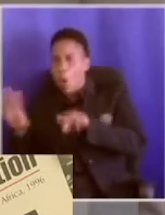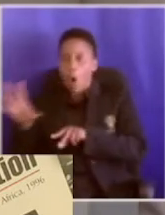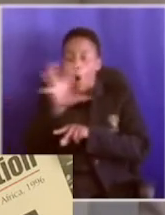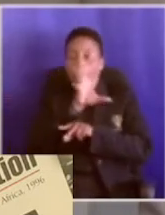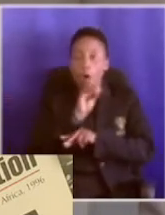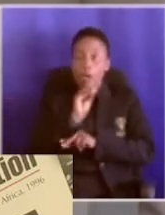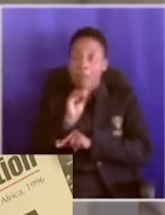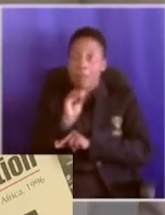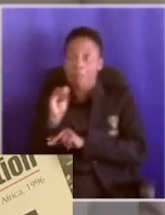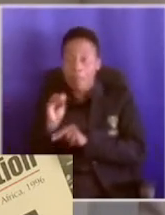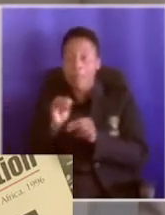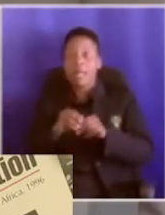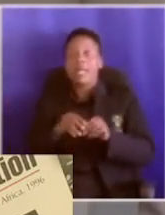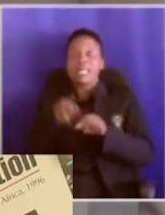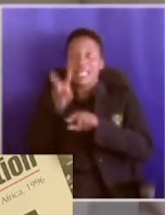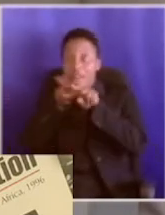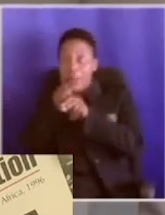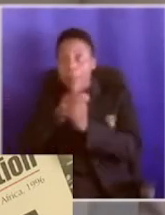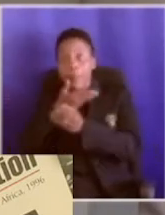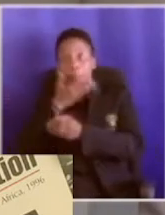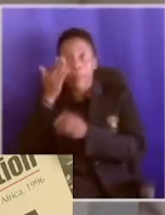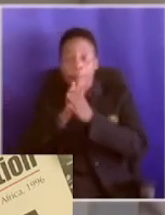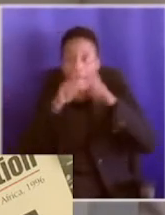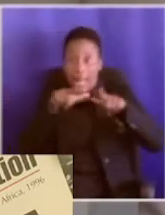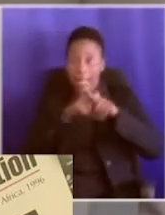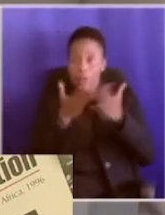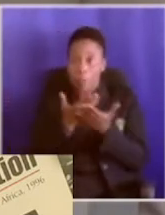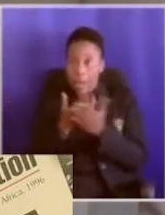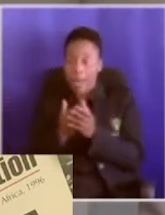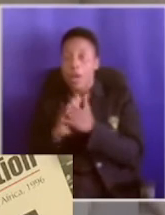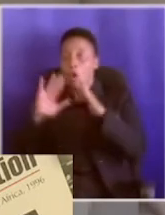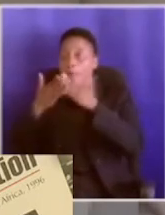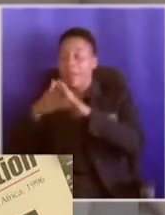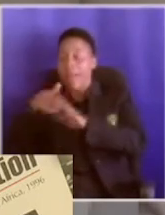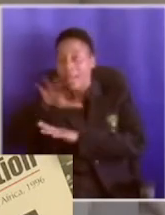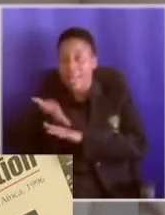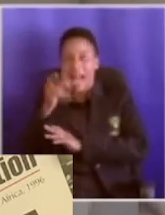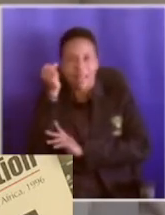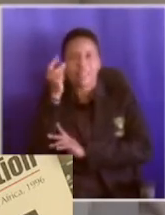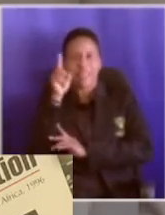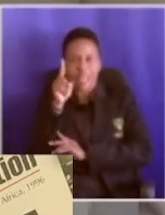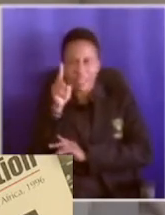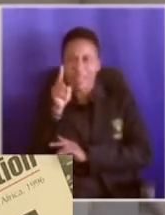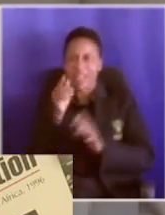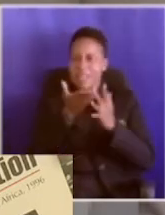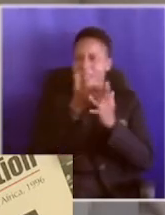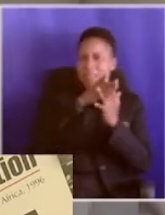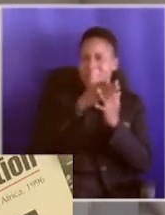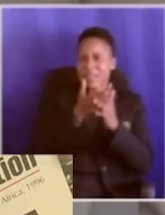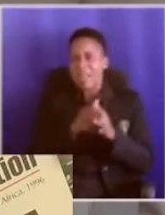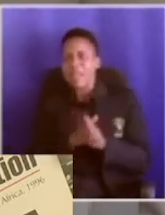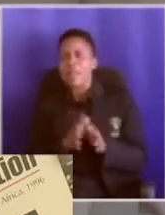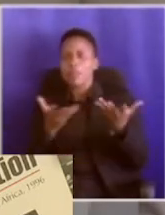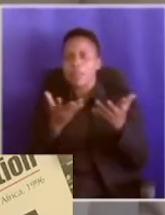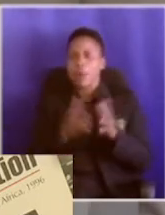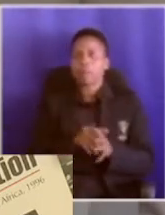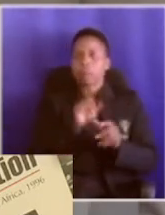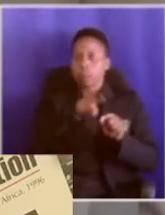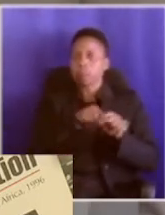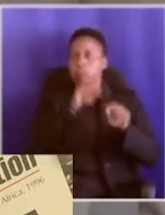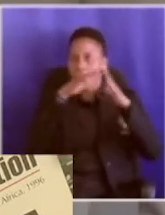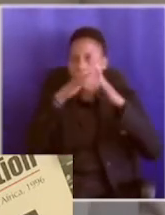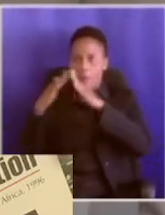unsurveyed land in communal areas. Understanding where the boundaries between properties are is the first step